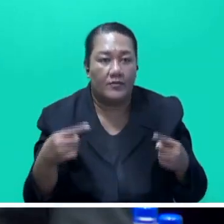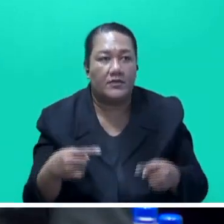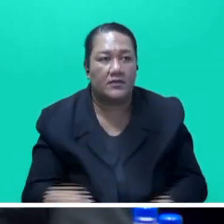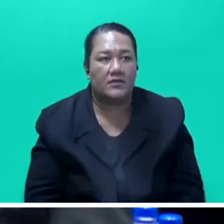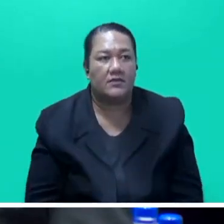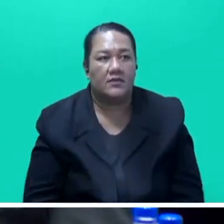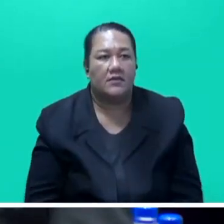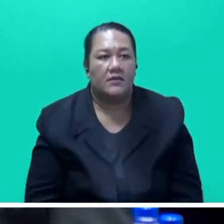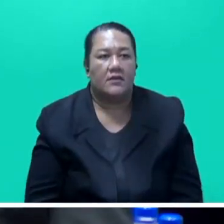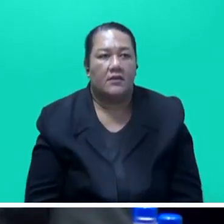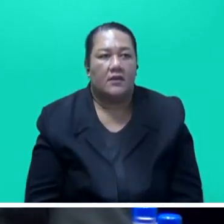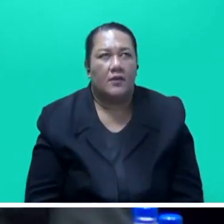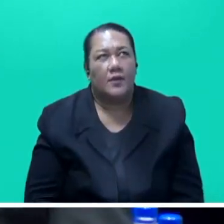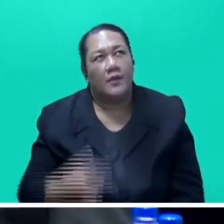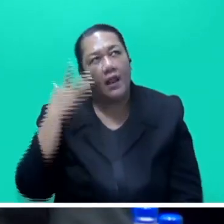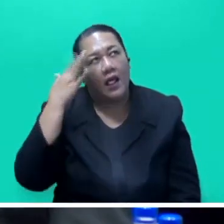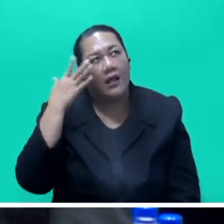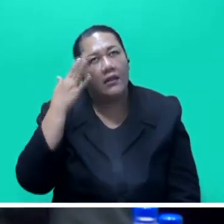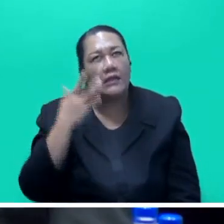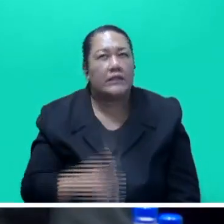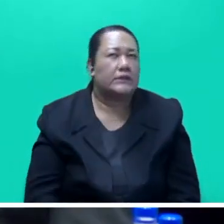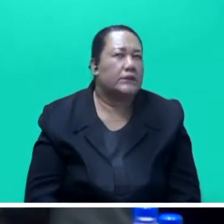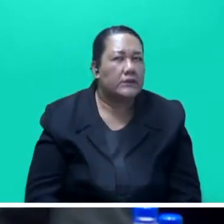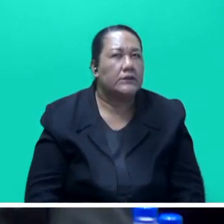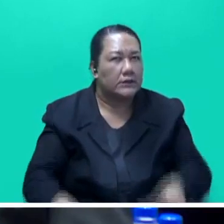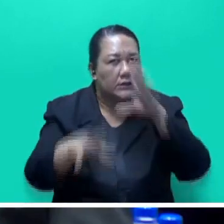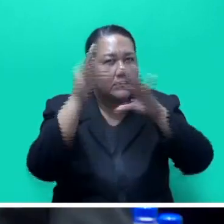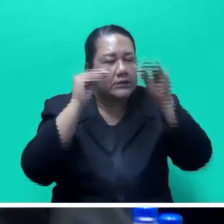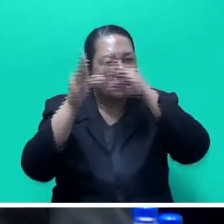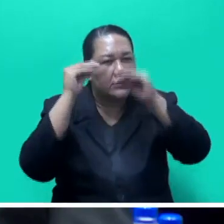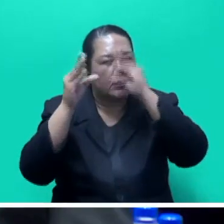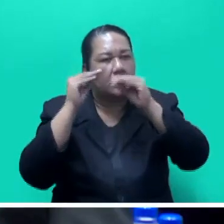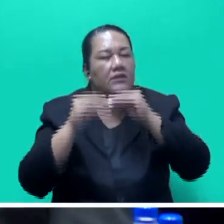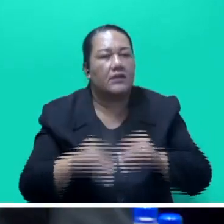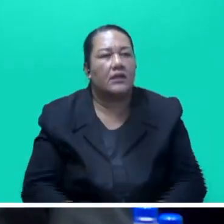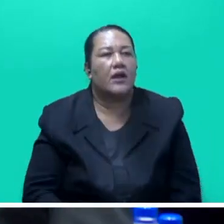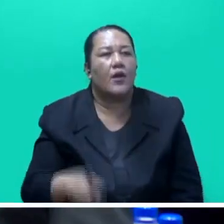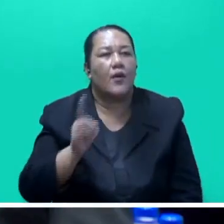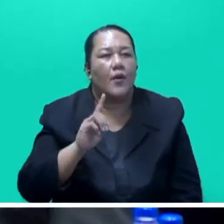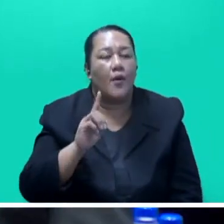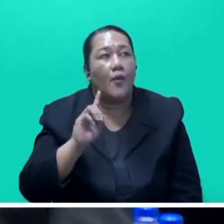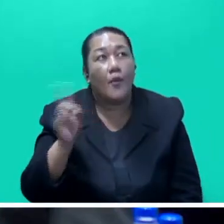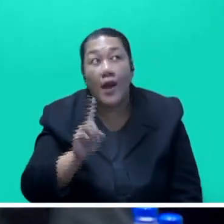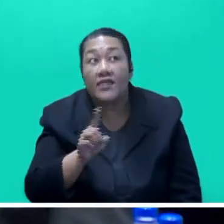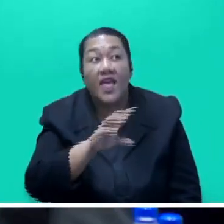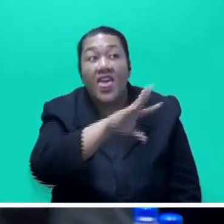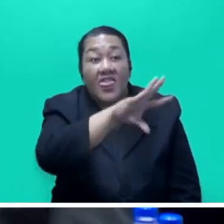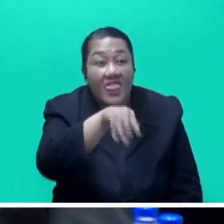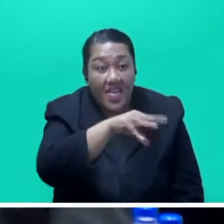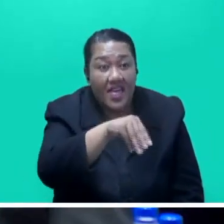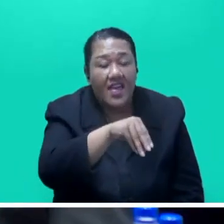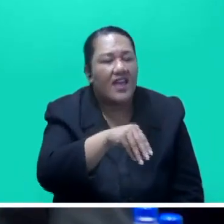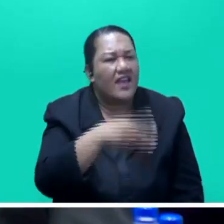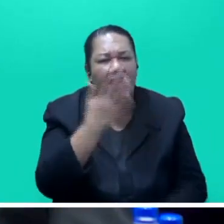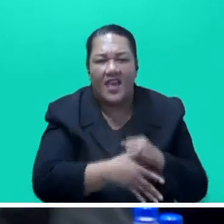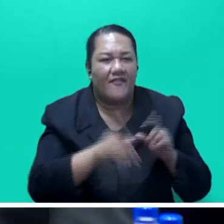we're contemplating. We were actually learning not what they were doing right, but learning